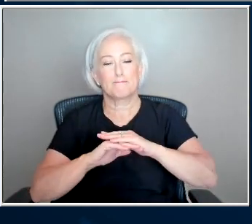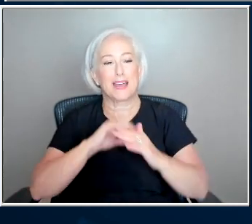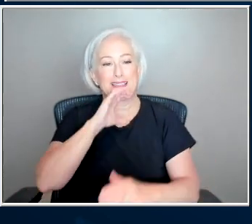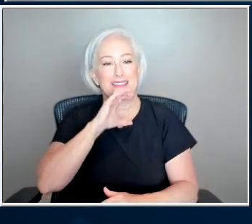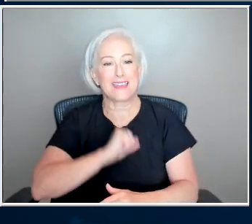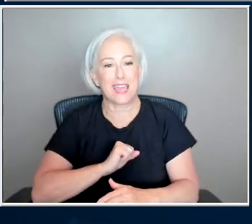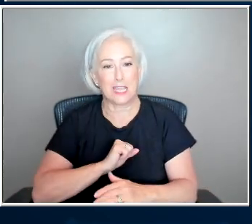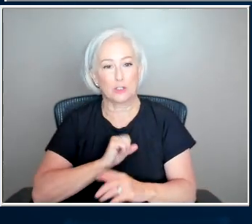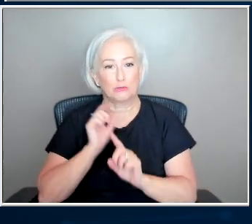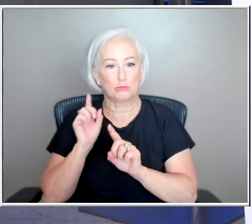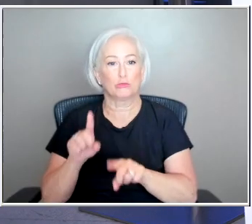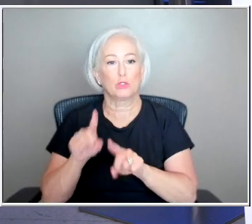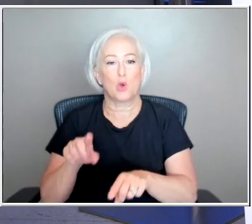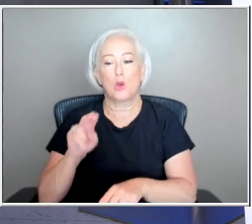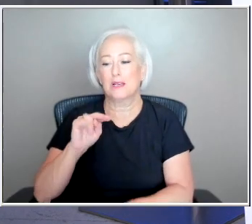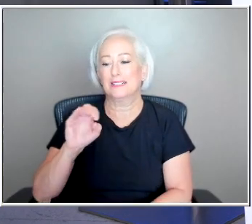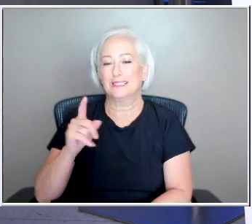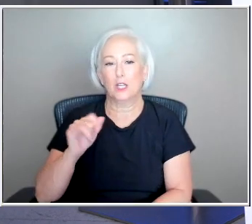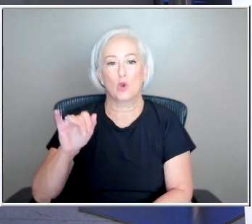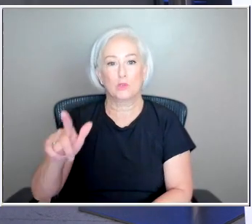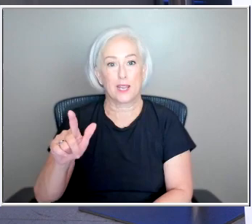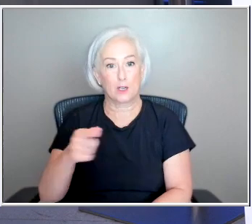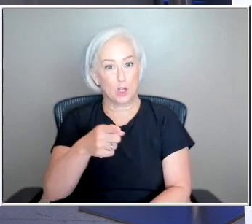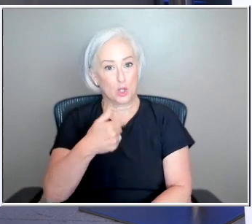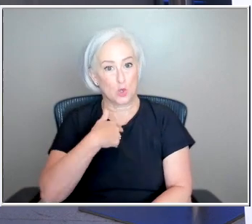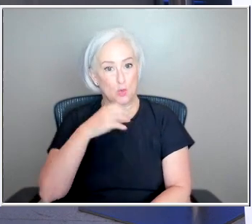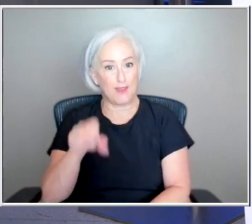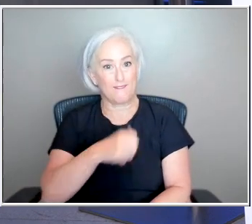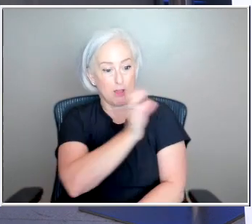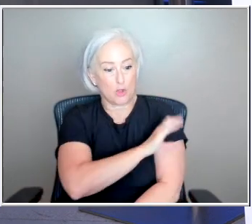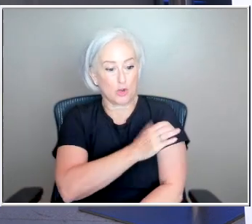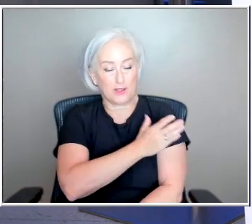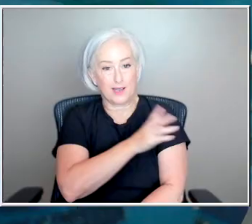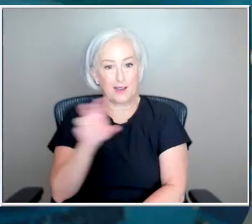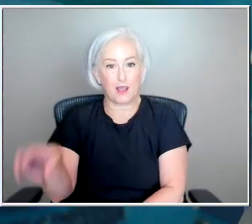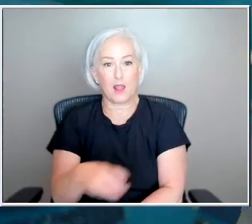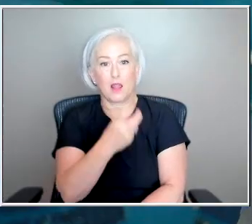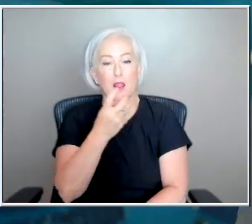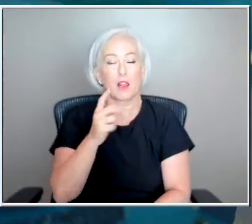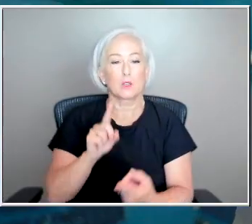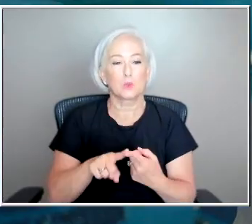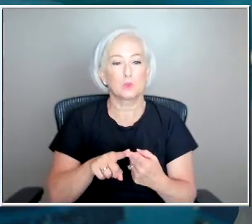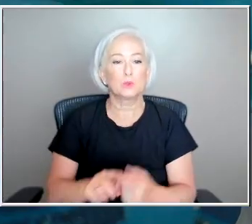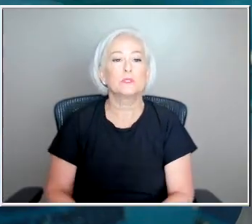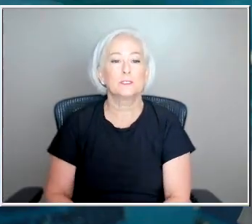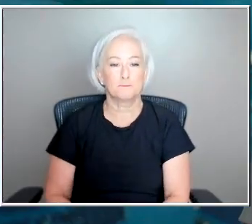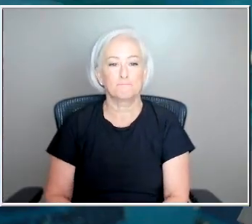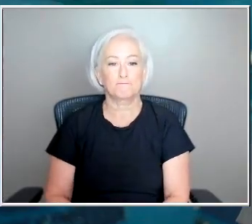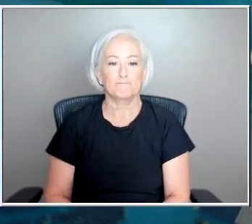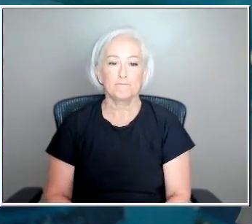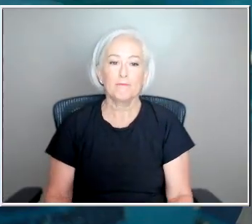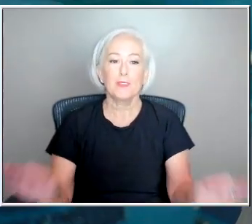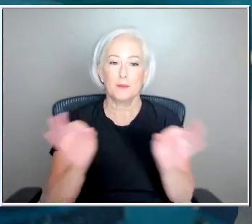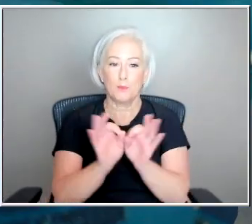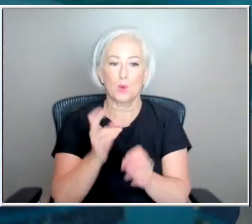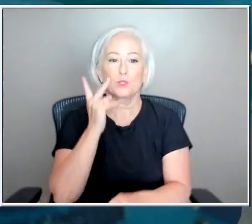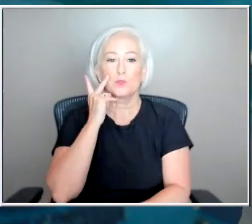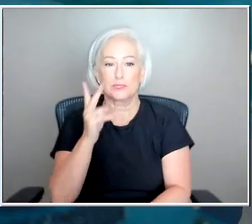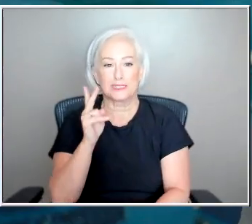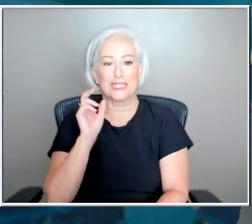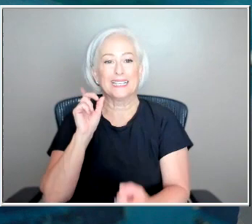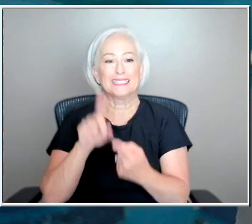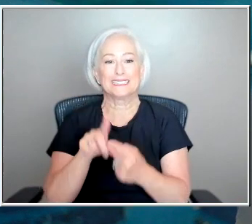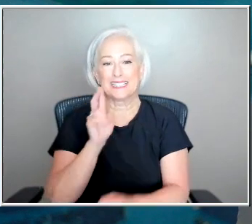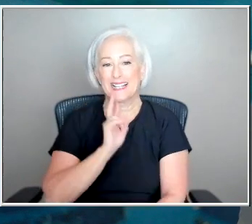medical home? Are there similar clinics that you then graduate into? Yeah, so we typically, it's really important for us to see them at least until the age of 2. That's kind of when a